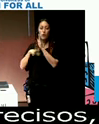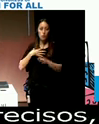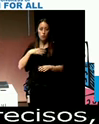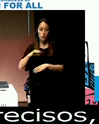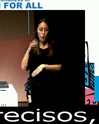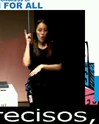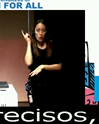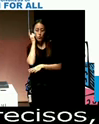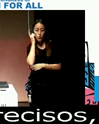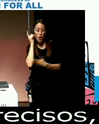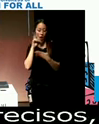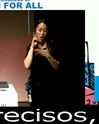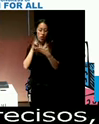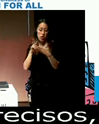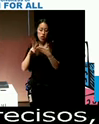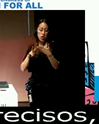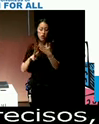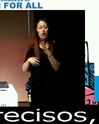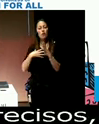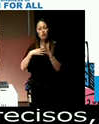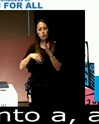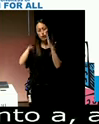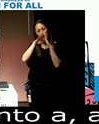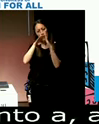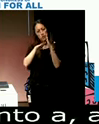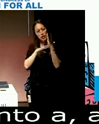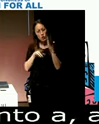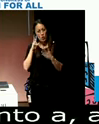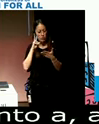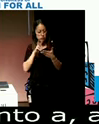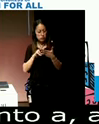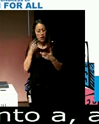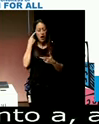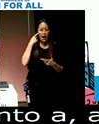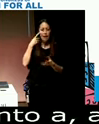restaurant and to the hearing impairment.